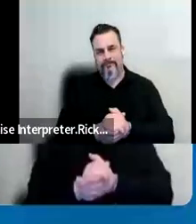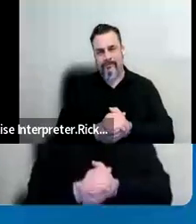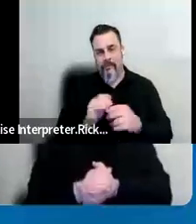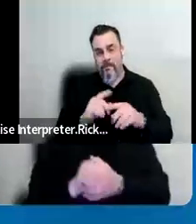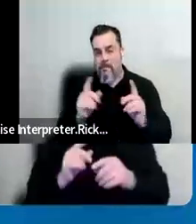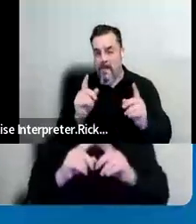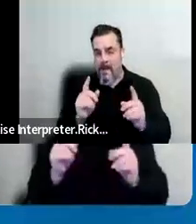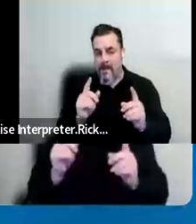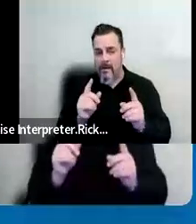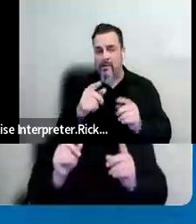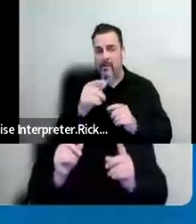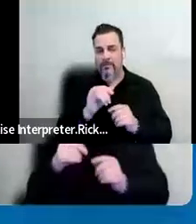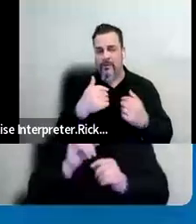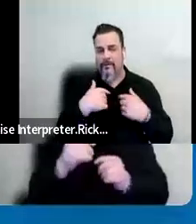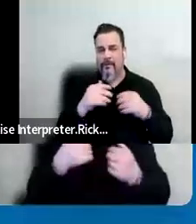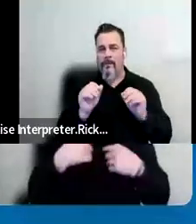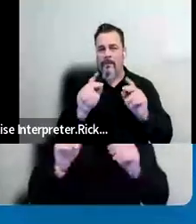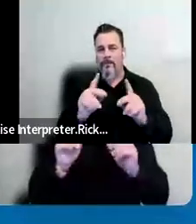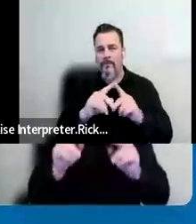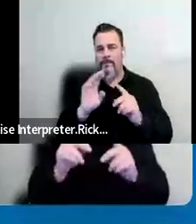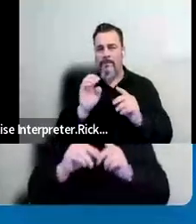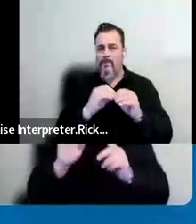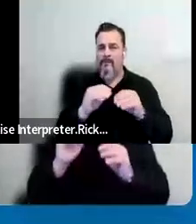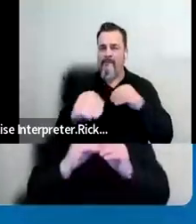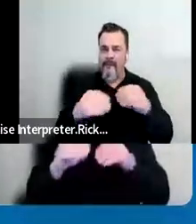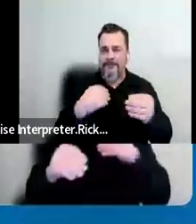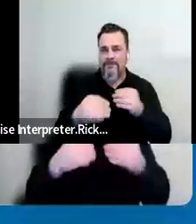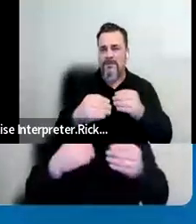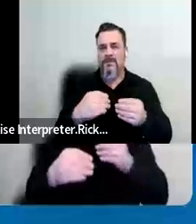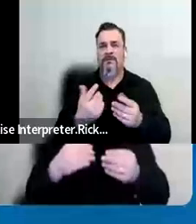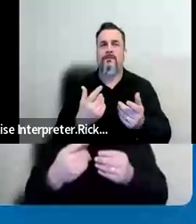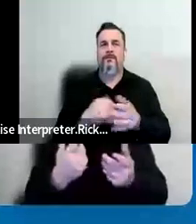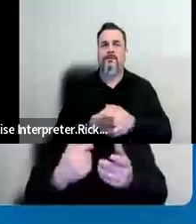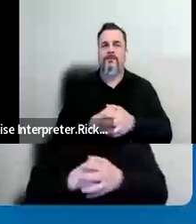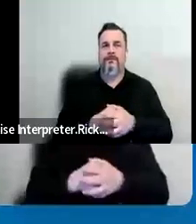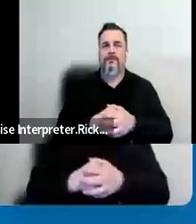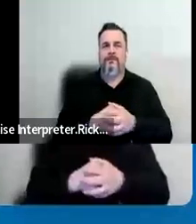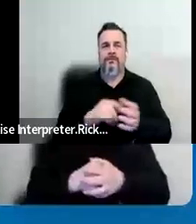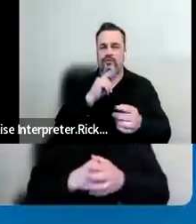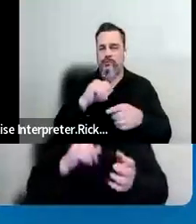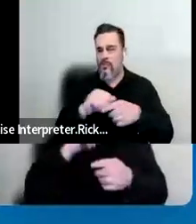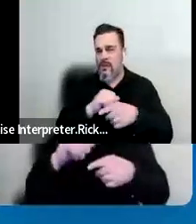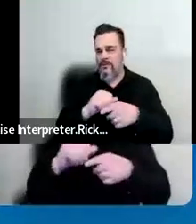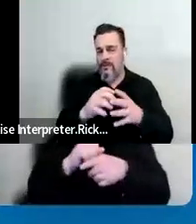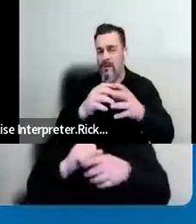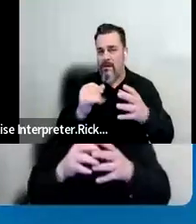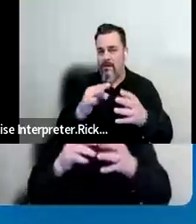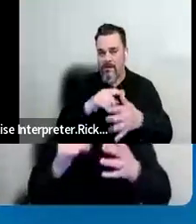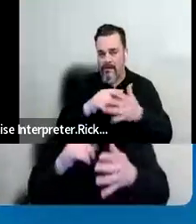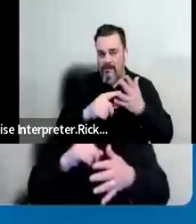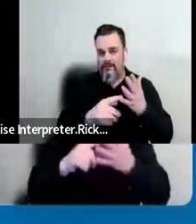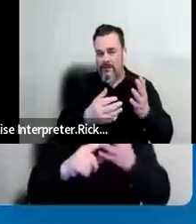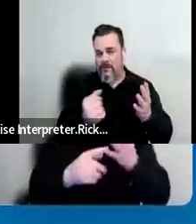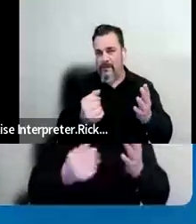But you also have an opportunity to be more flexible, to really practice a lot of these things that even